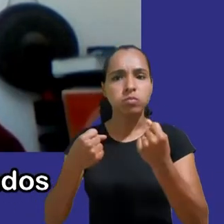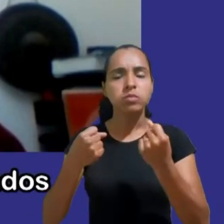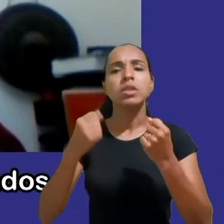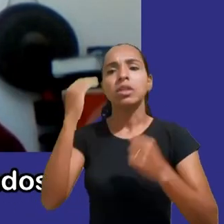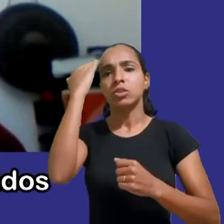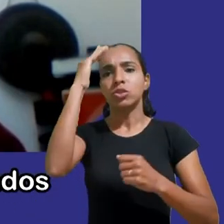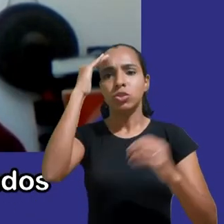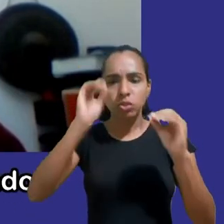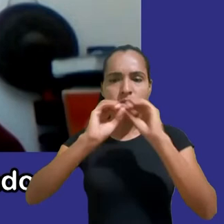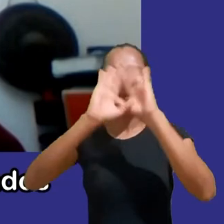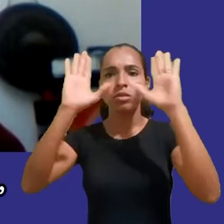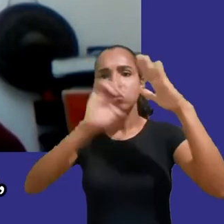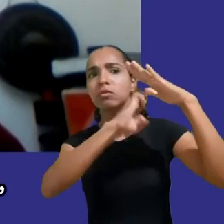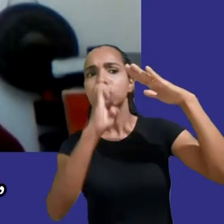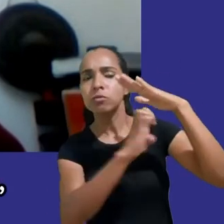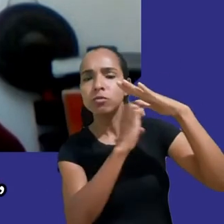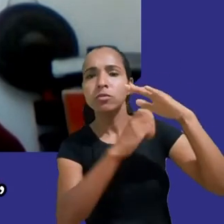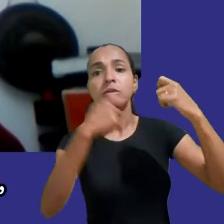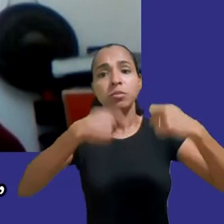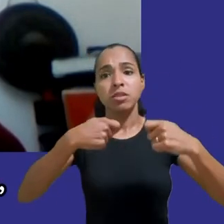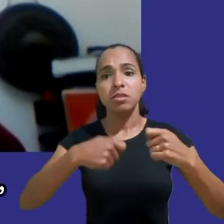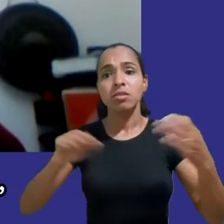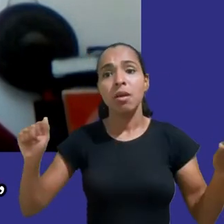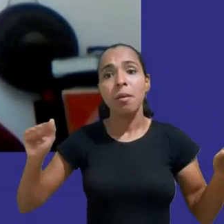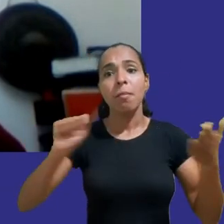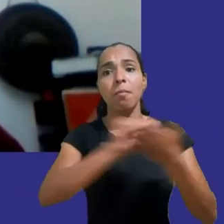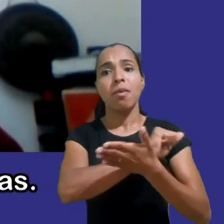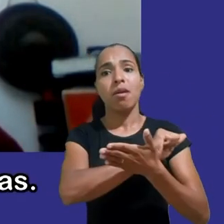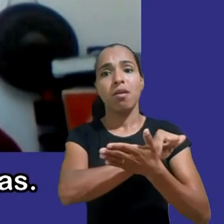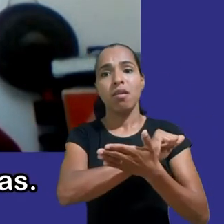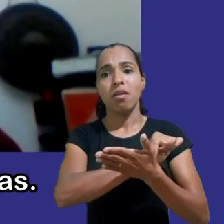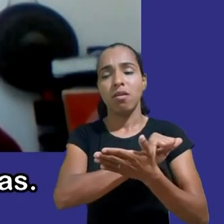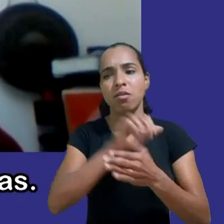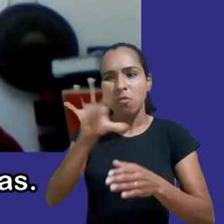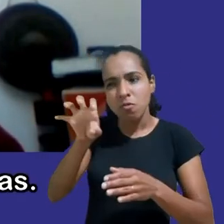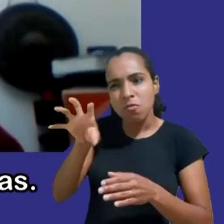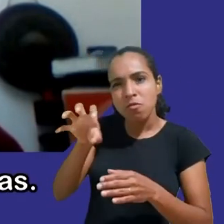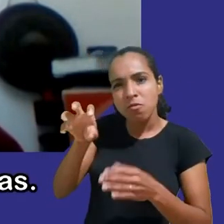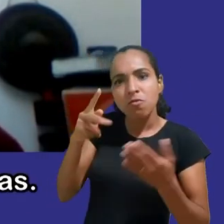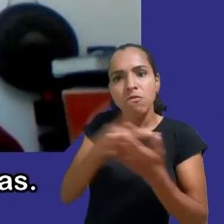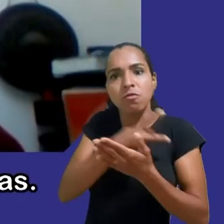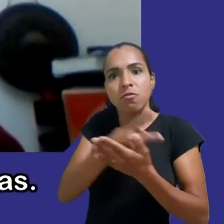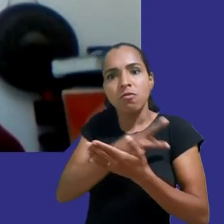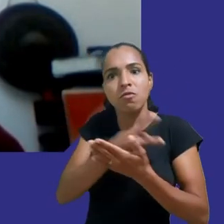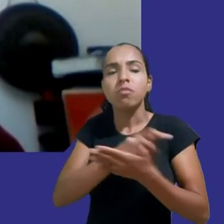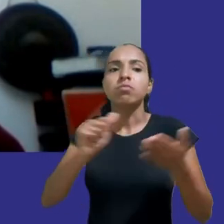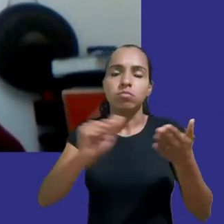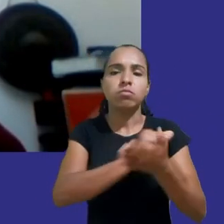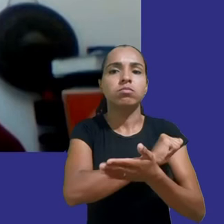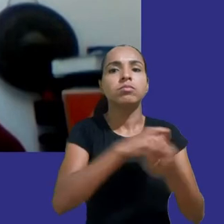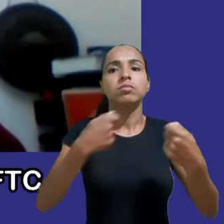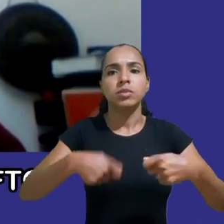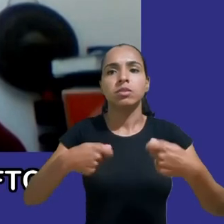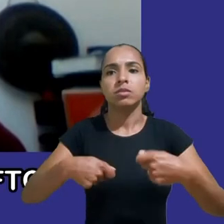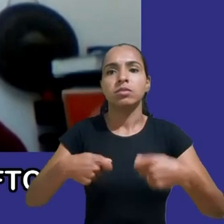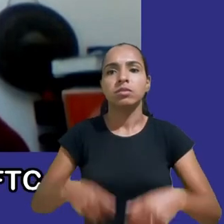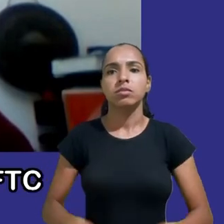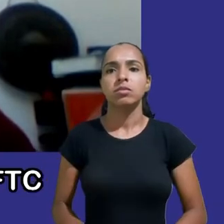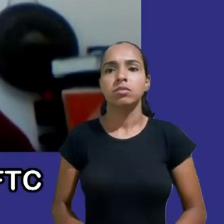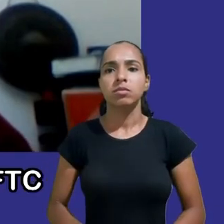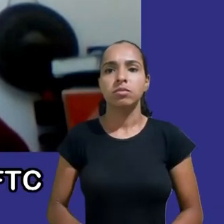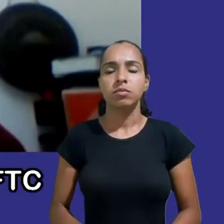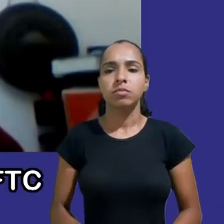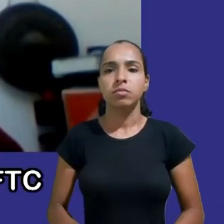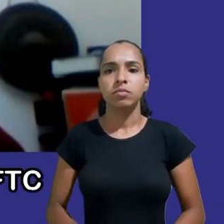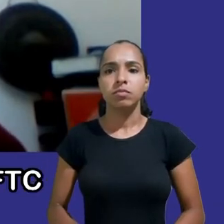delete the data that they illegally collected that in fact the breach is ongoing which was